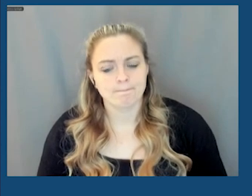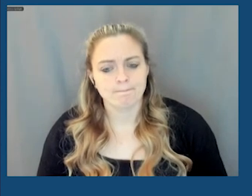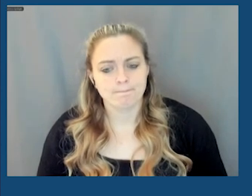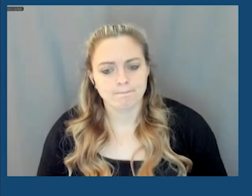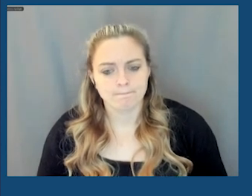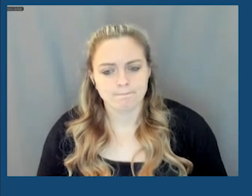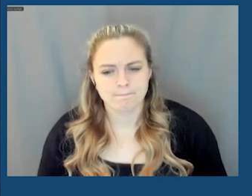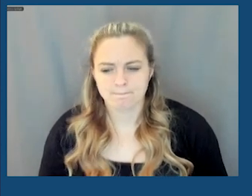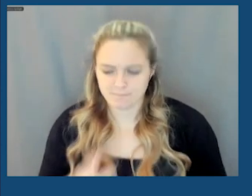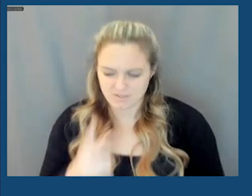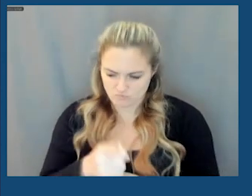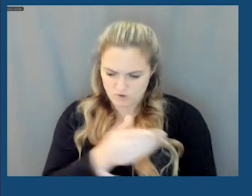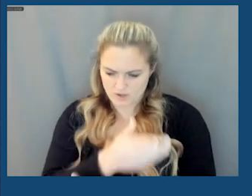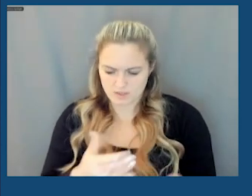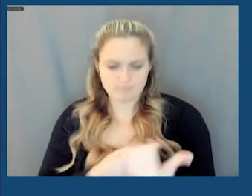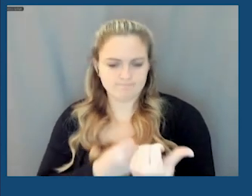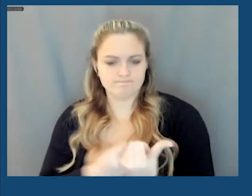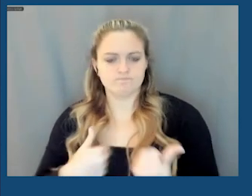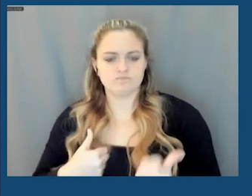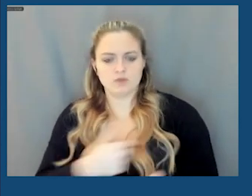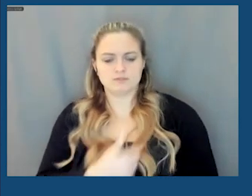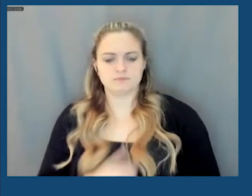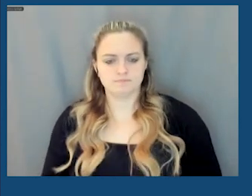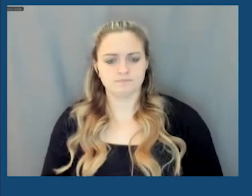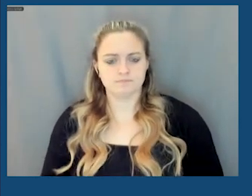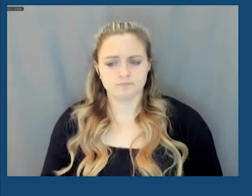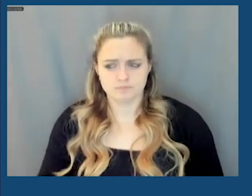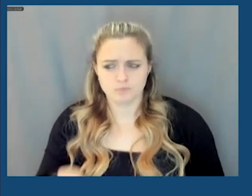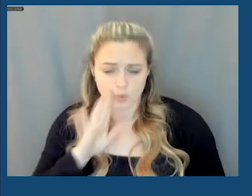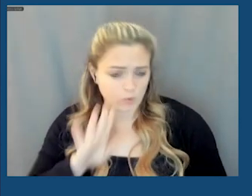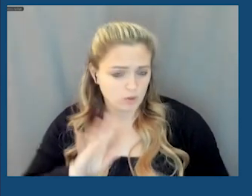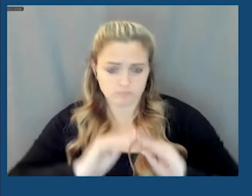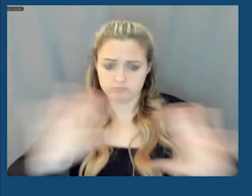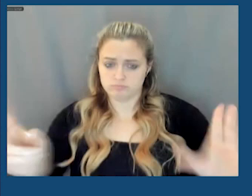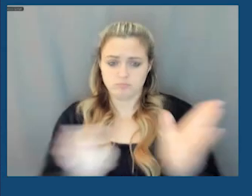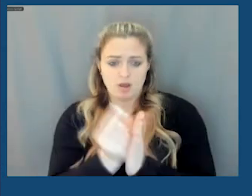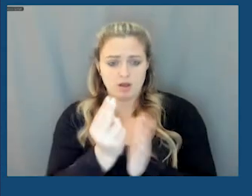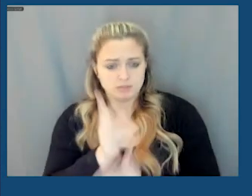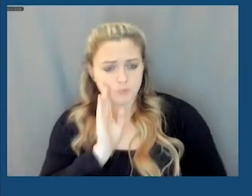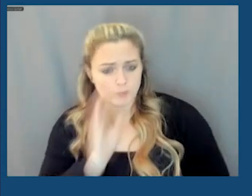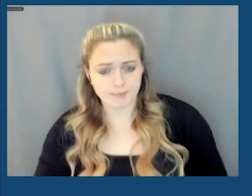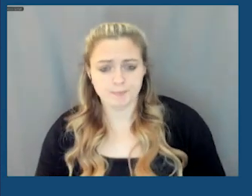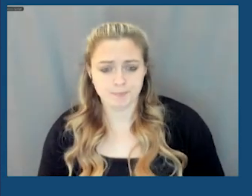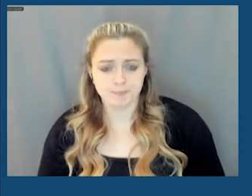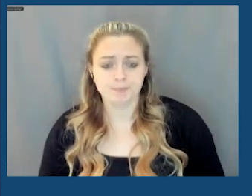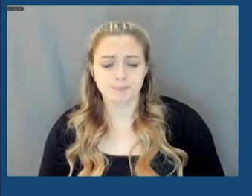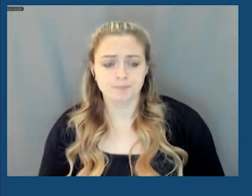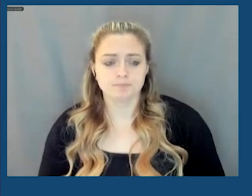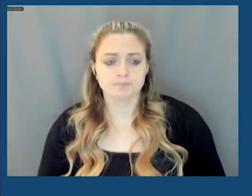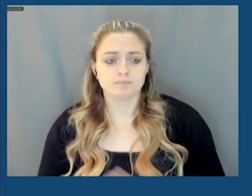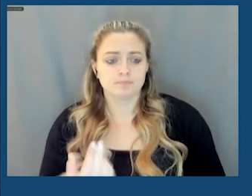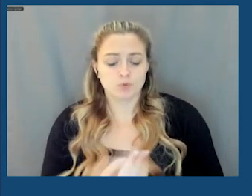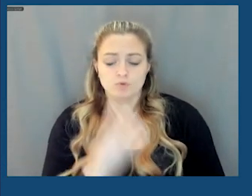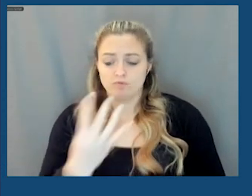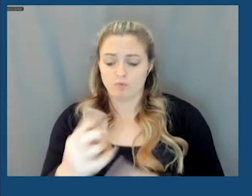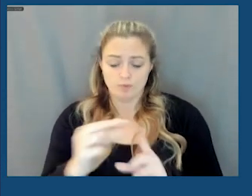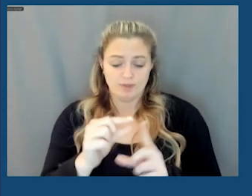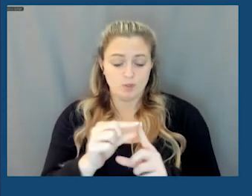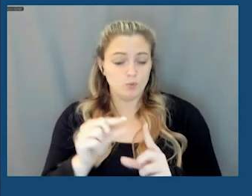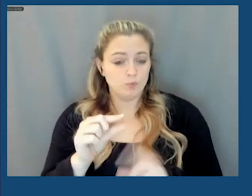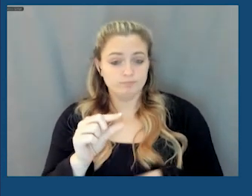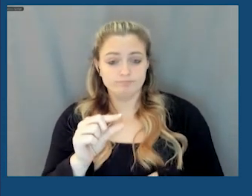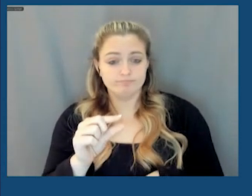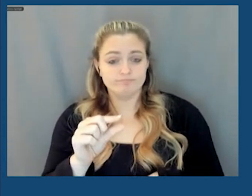side, that we will speak the truth. We will use the four-letter word of love in